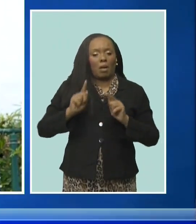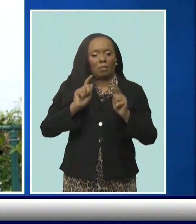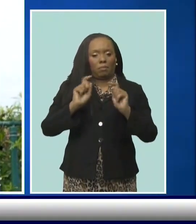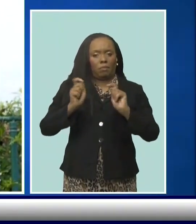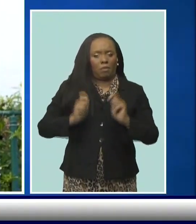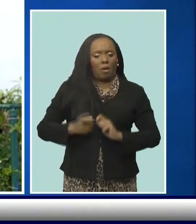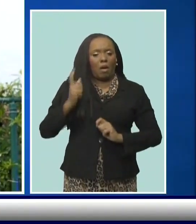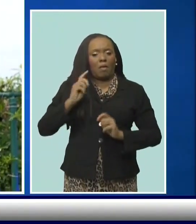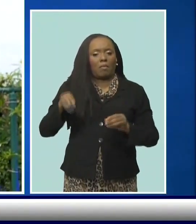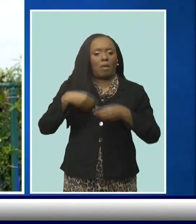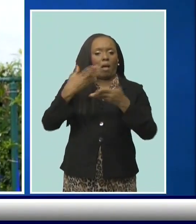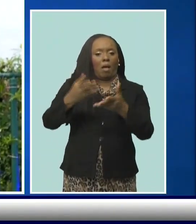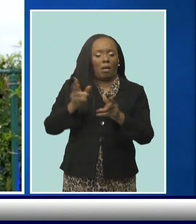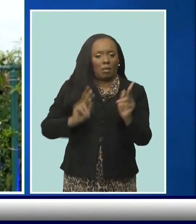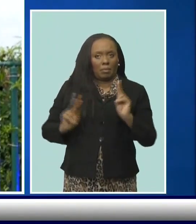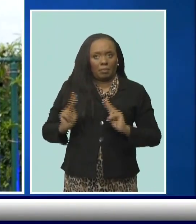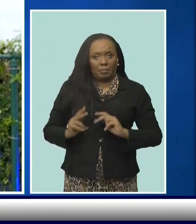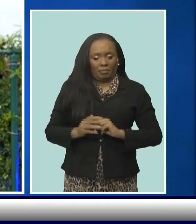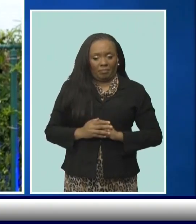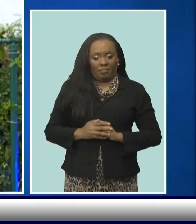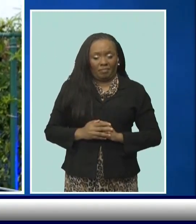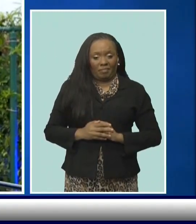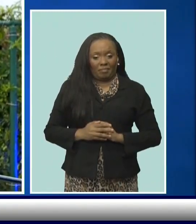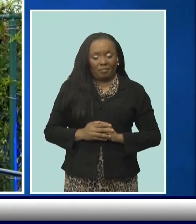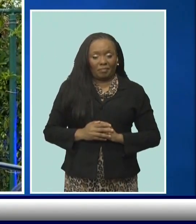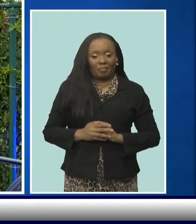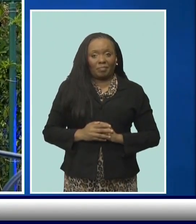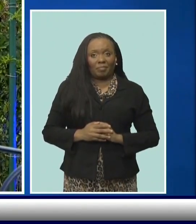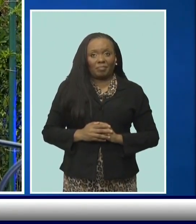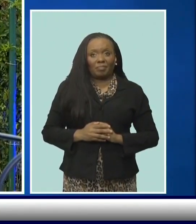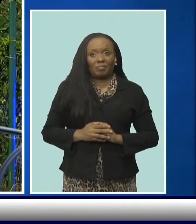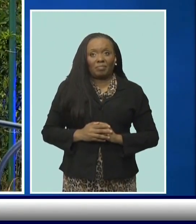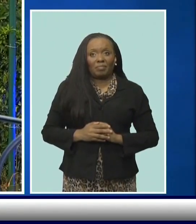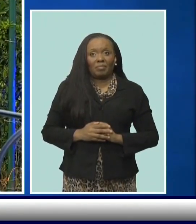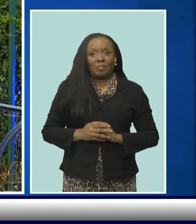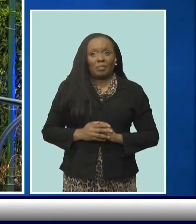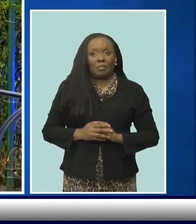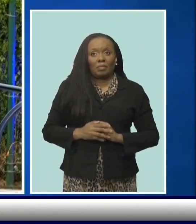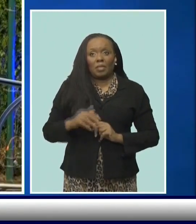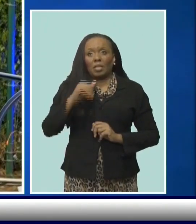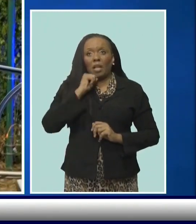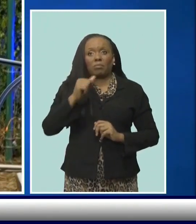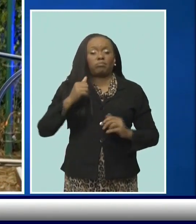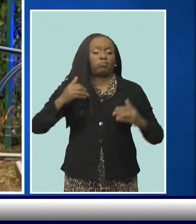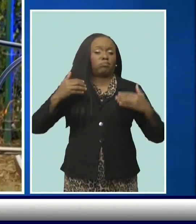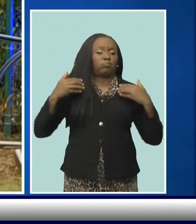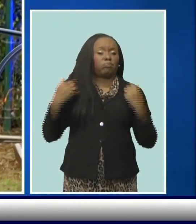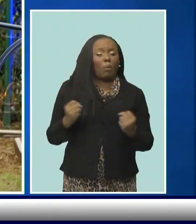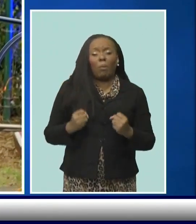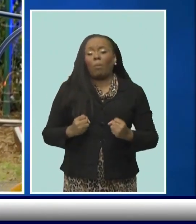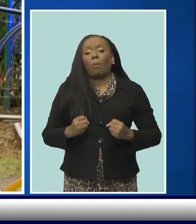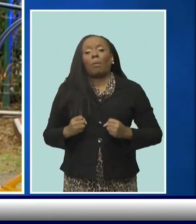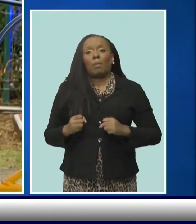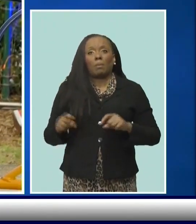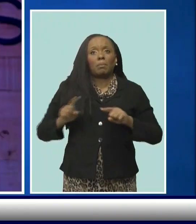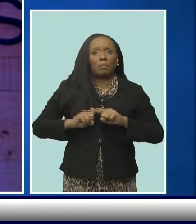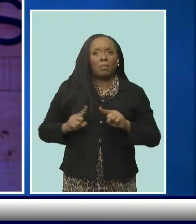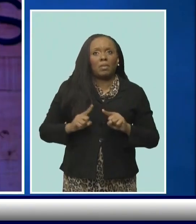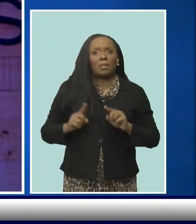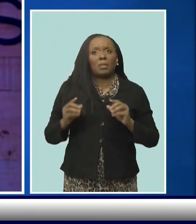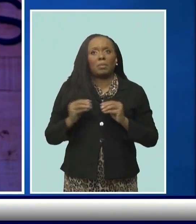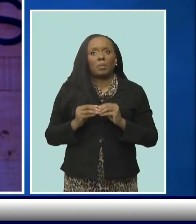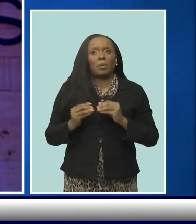public and to just reduce some of the strength of a rum punch into something that's more